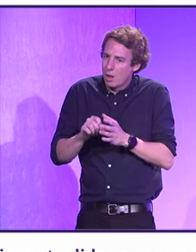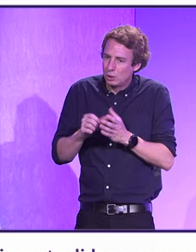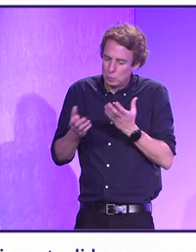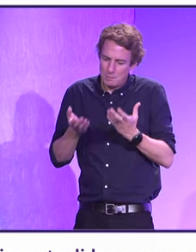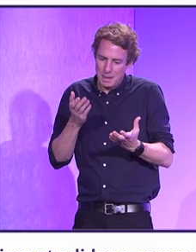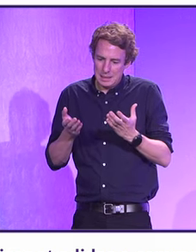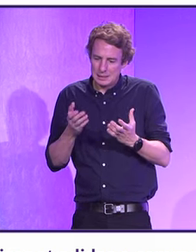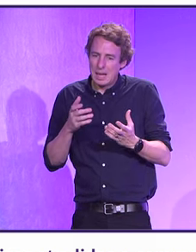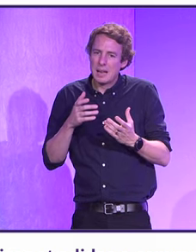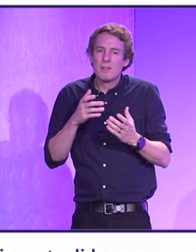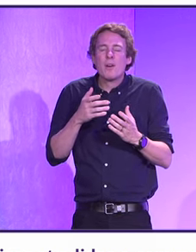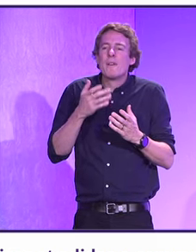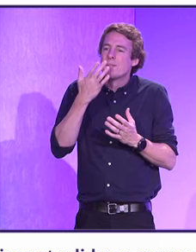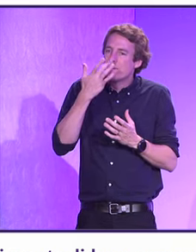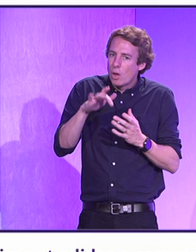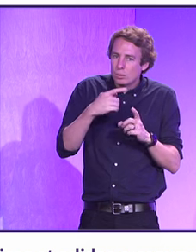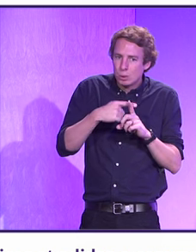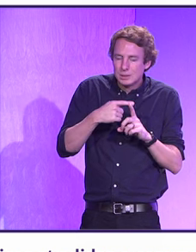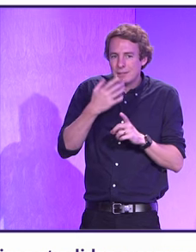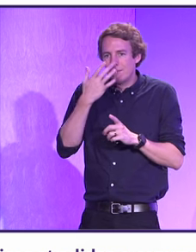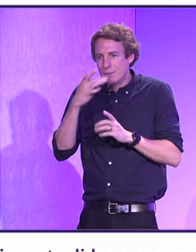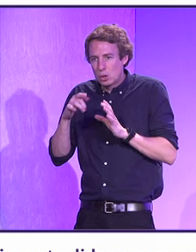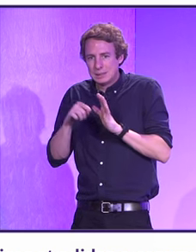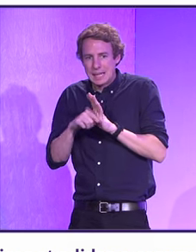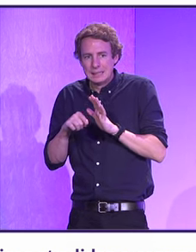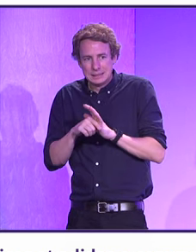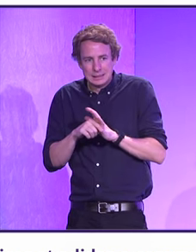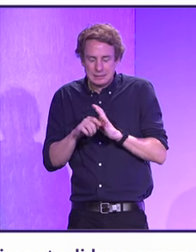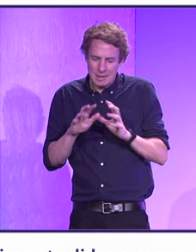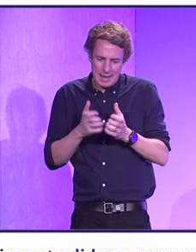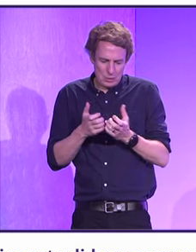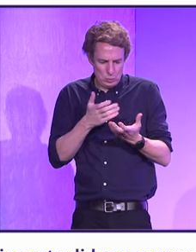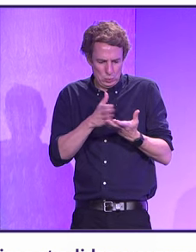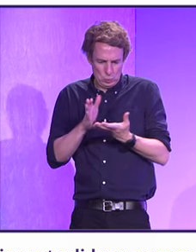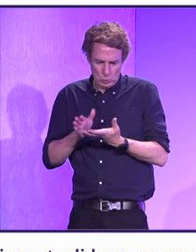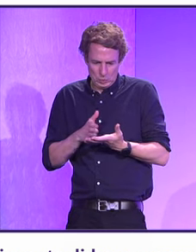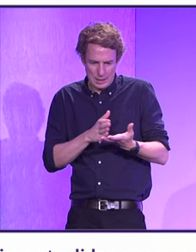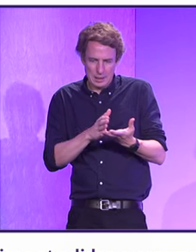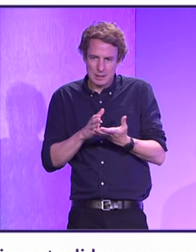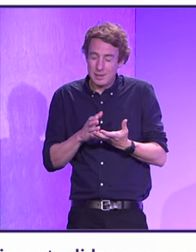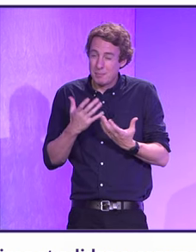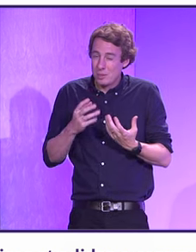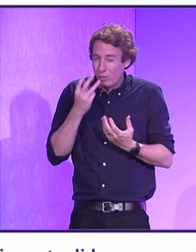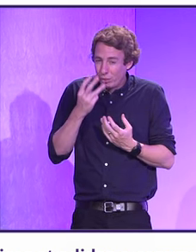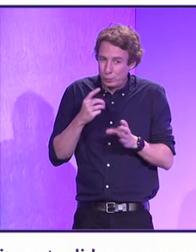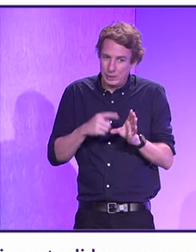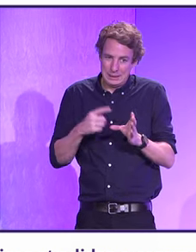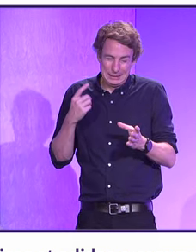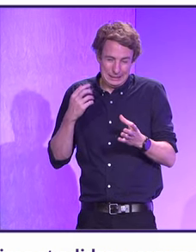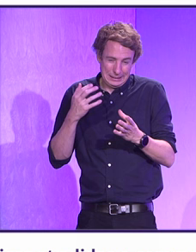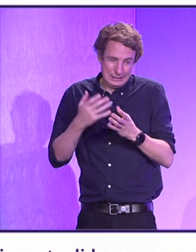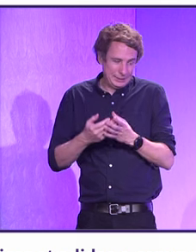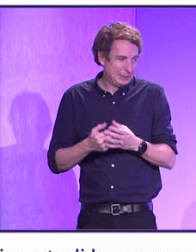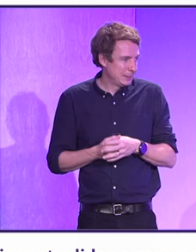to balance between both false positives and false negatives. And at least if I remember, like, you know, before 3 years,